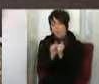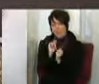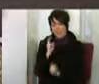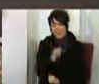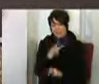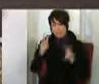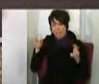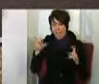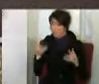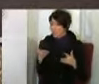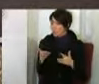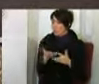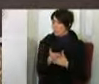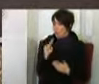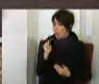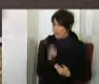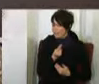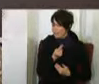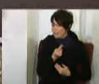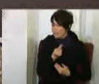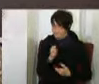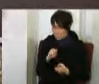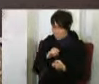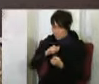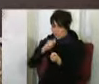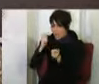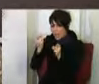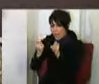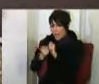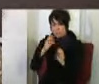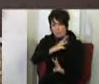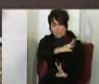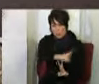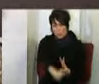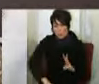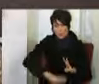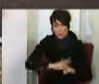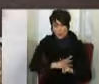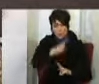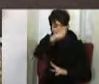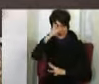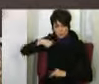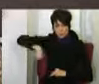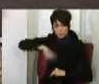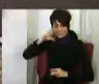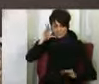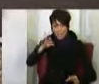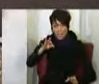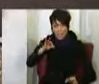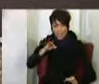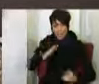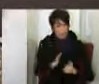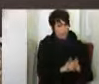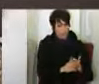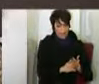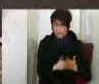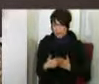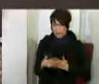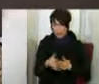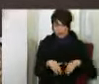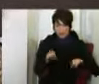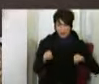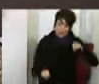and through us and changing the world, because we decided that even in the midst of